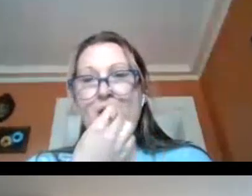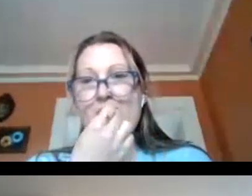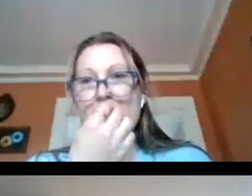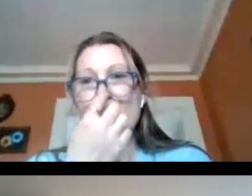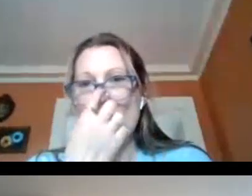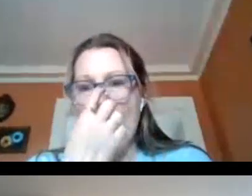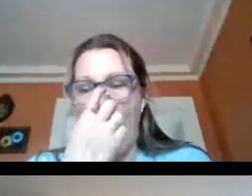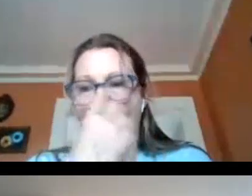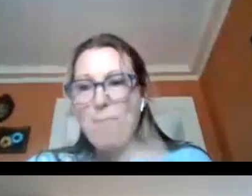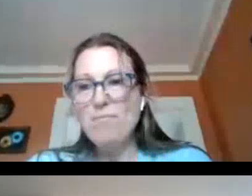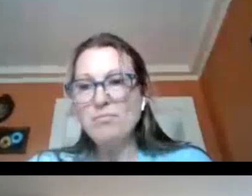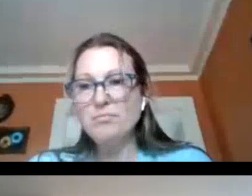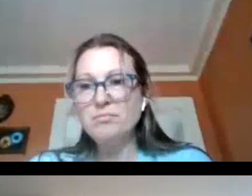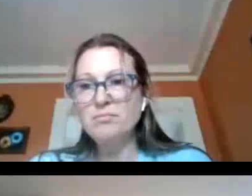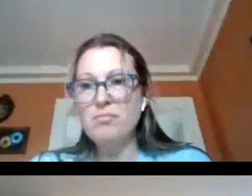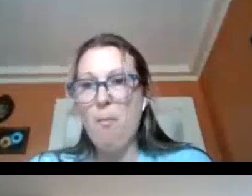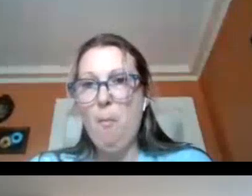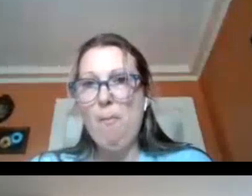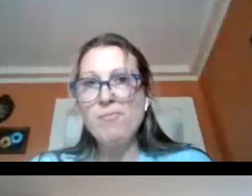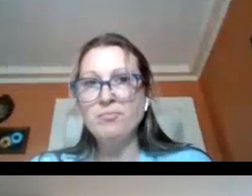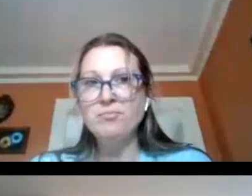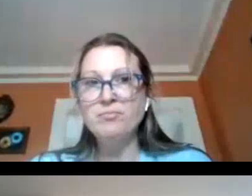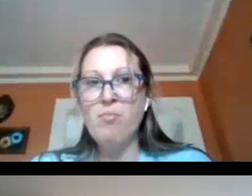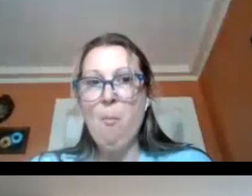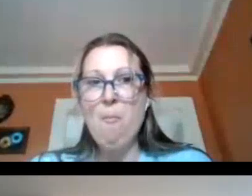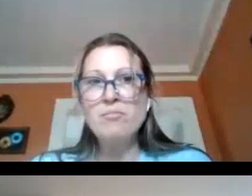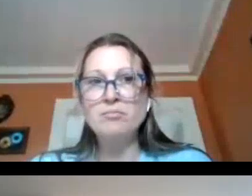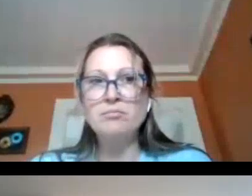Here we go. Oops.